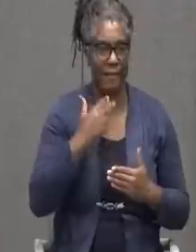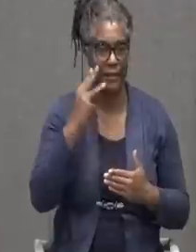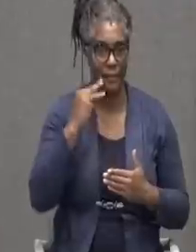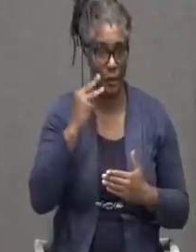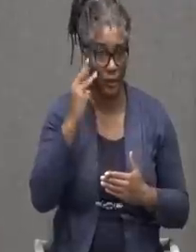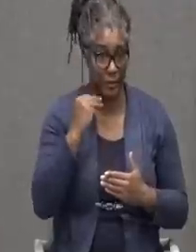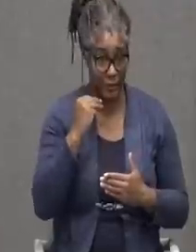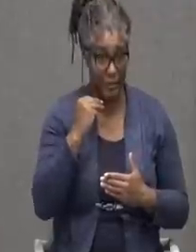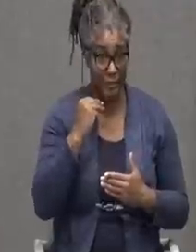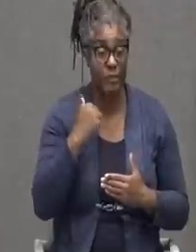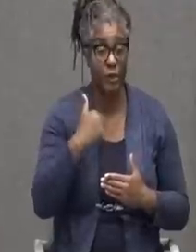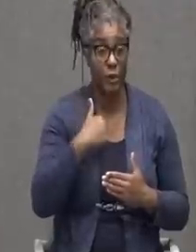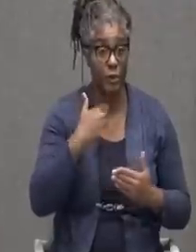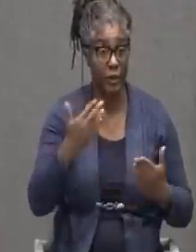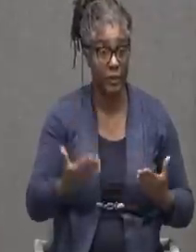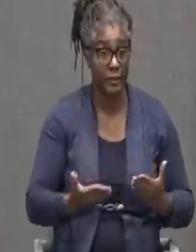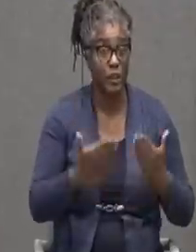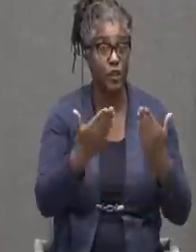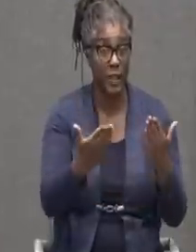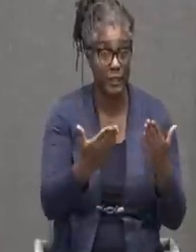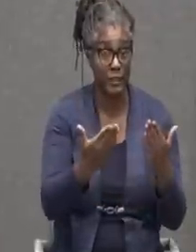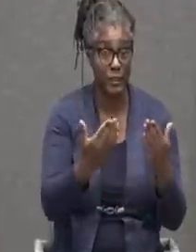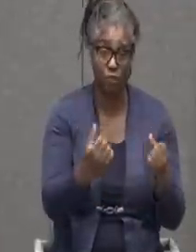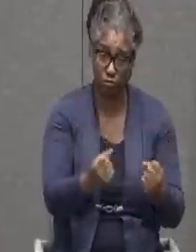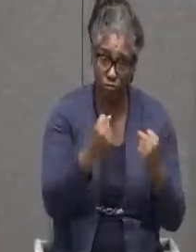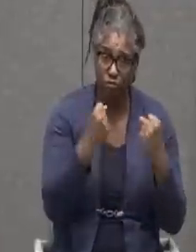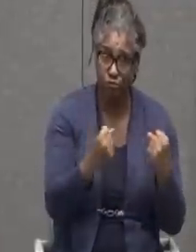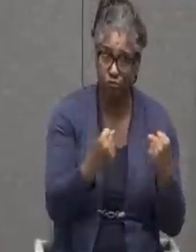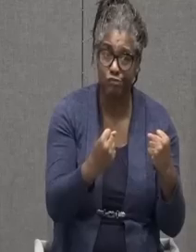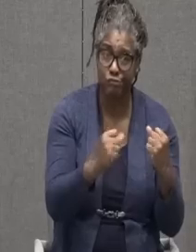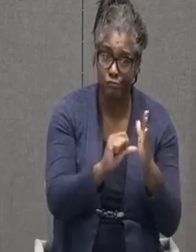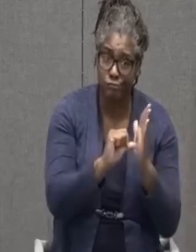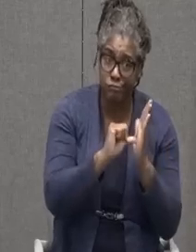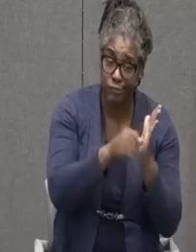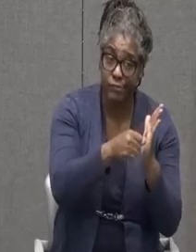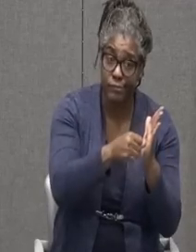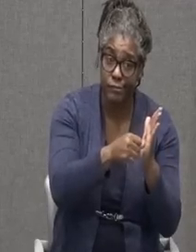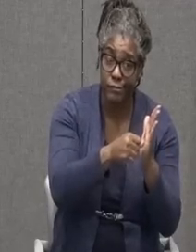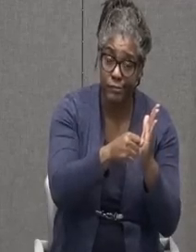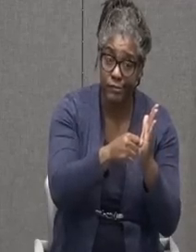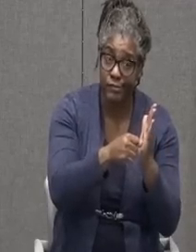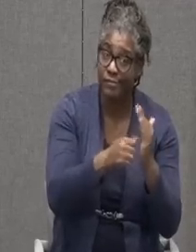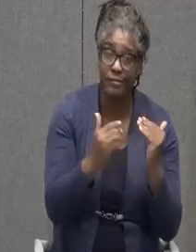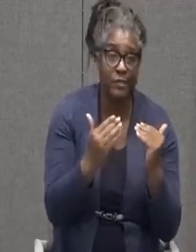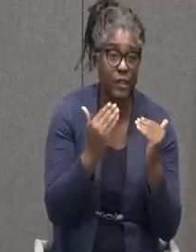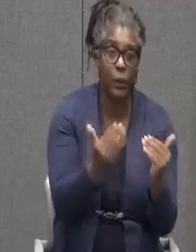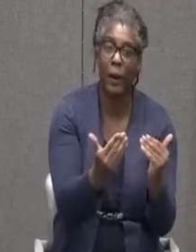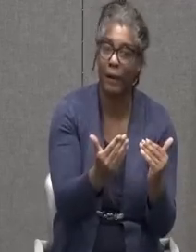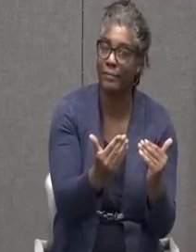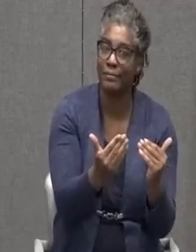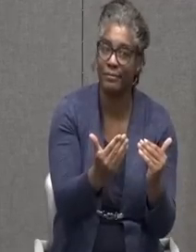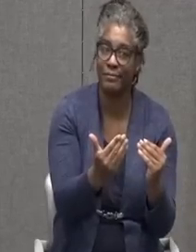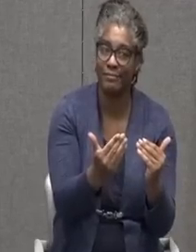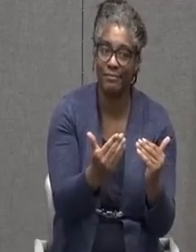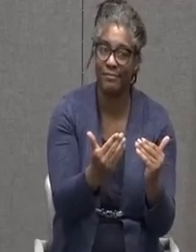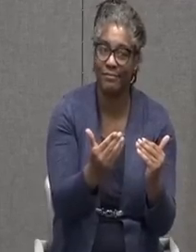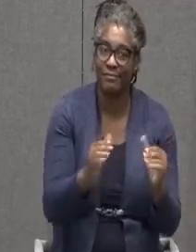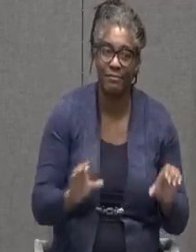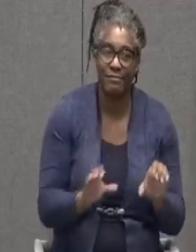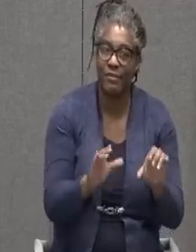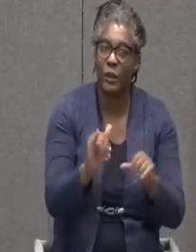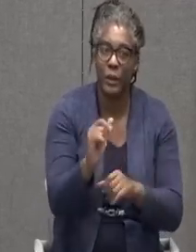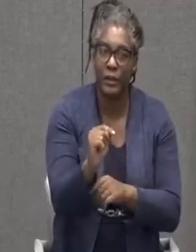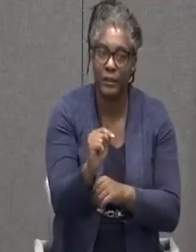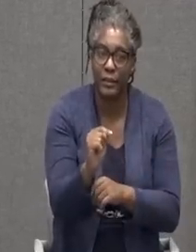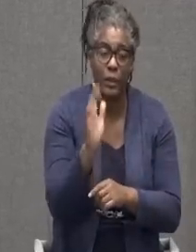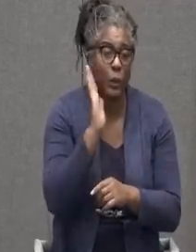highly suggest, highly, that you just start doing it. Make messes, make mistakes,